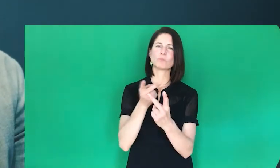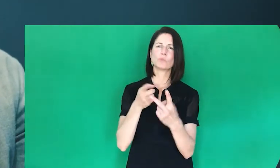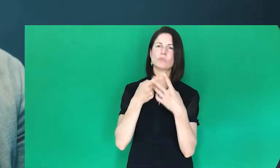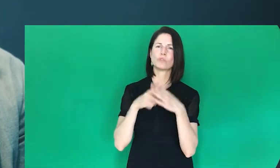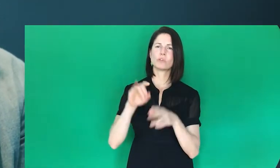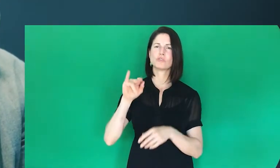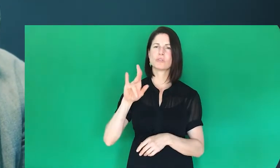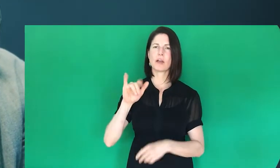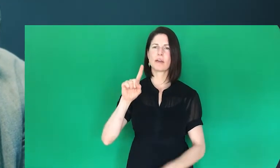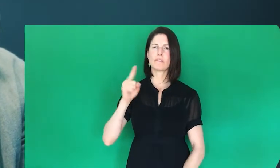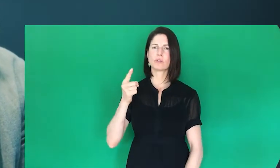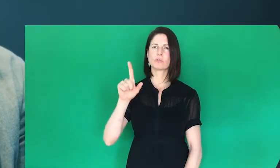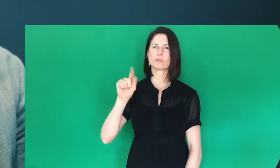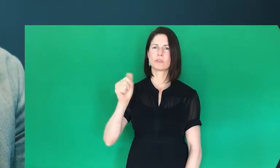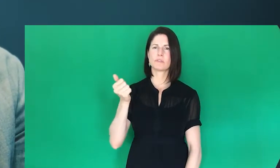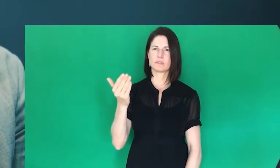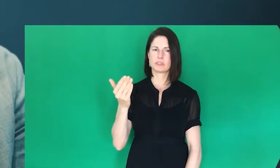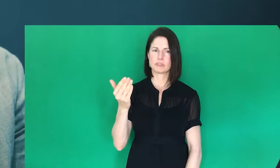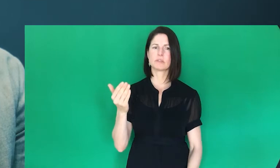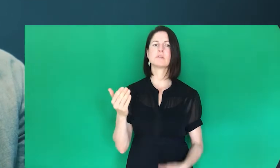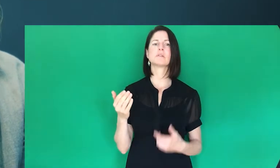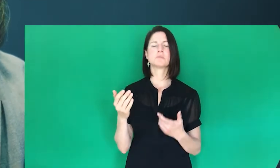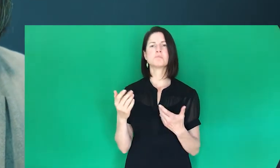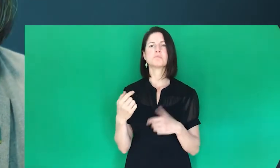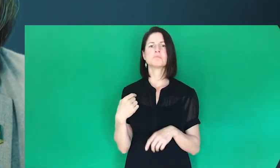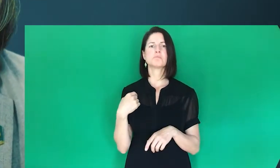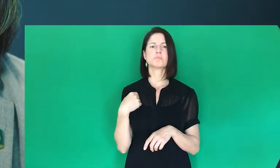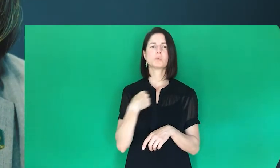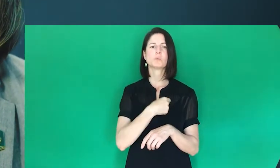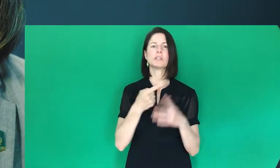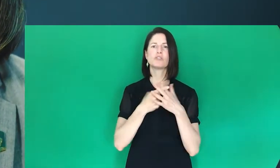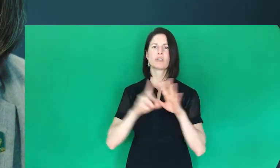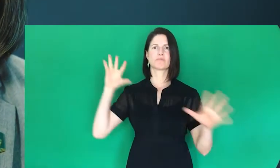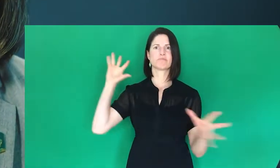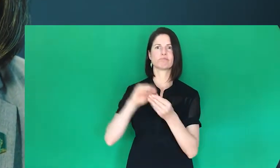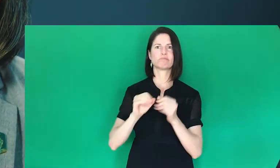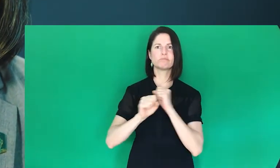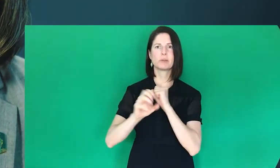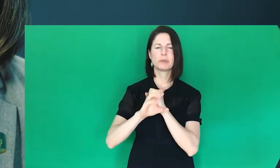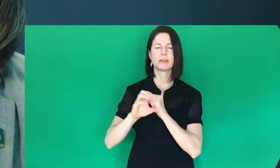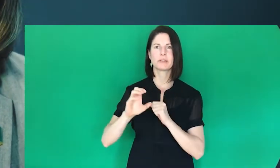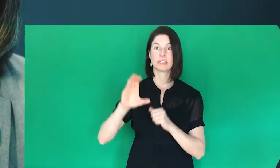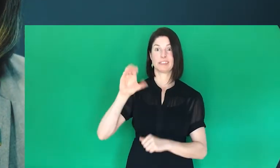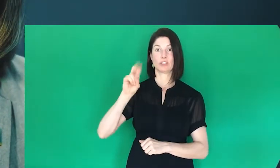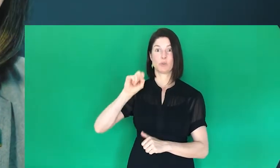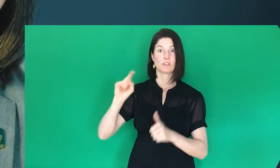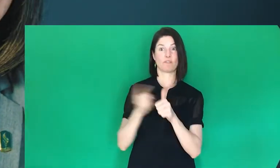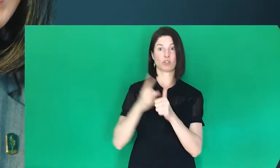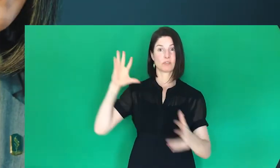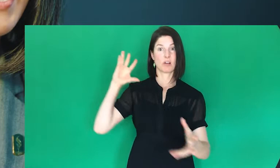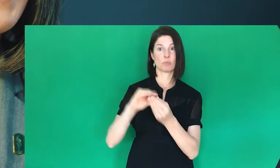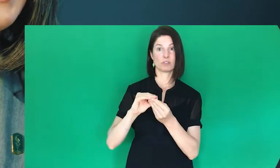you all started in July 1st, 2015, we began the comprehensive campaign, Sacramento State's